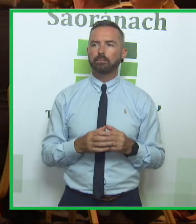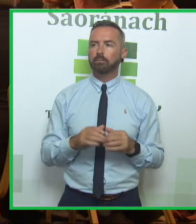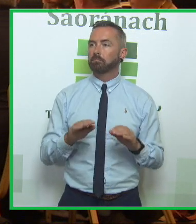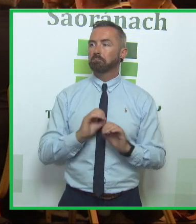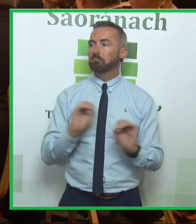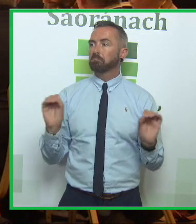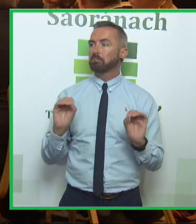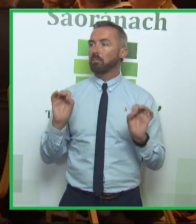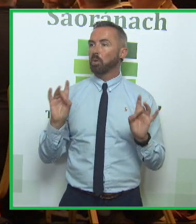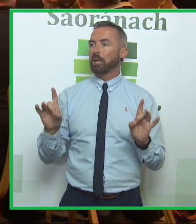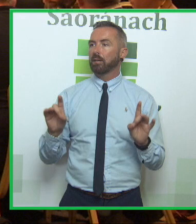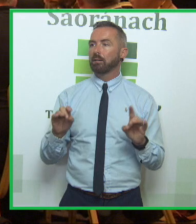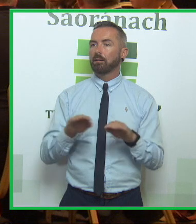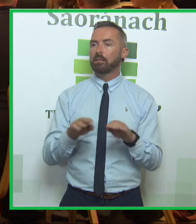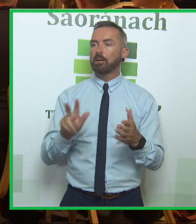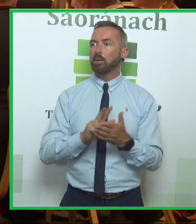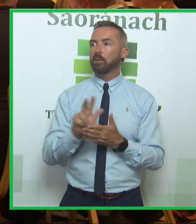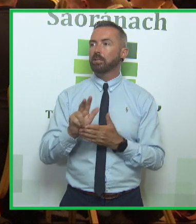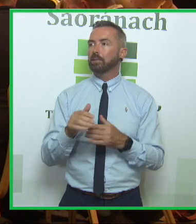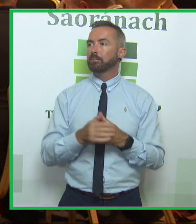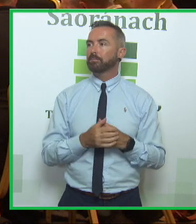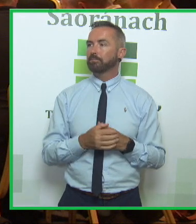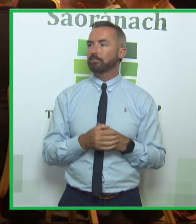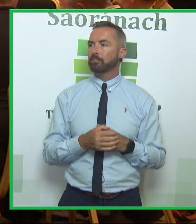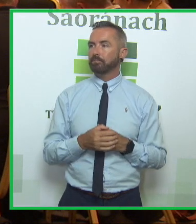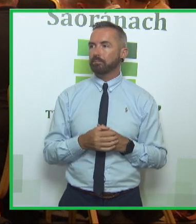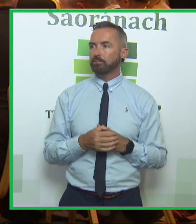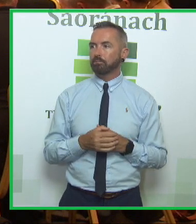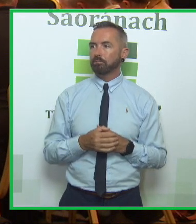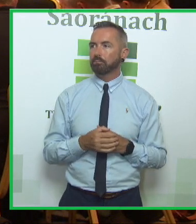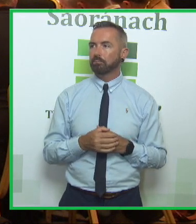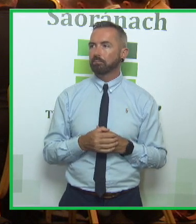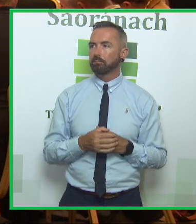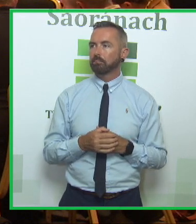No question. Table 13, please, and then maybe table 11.